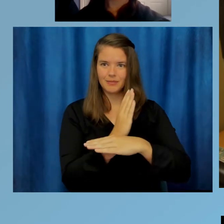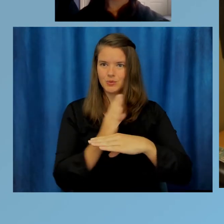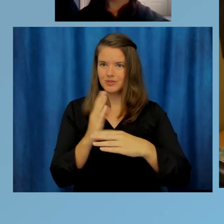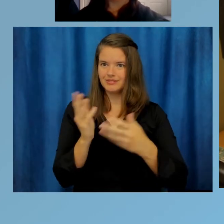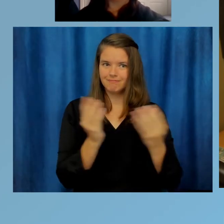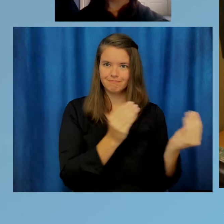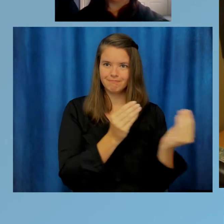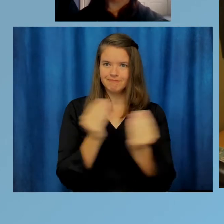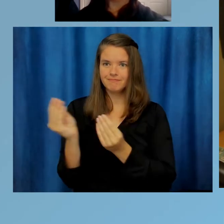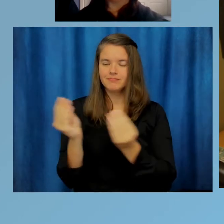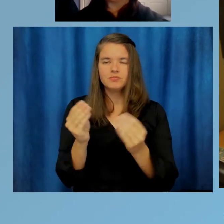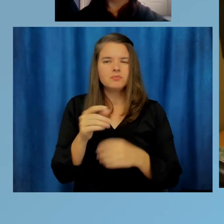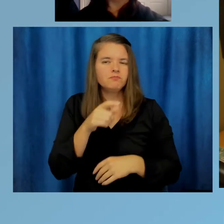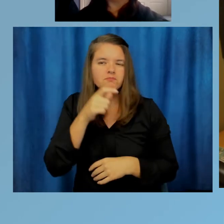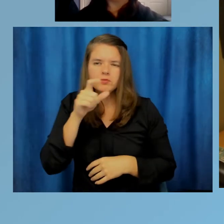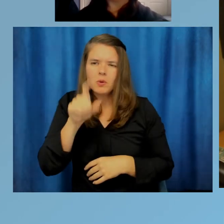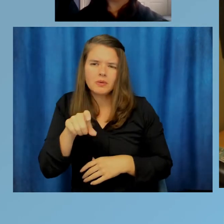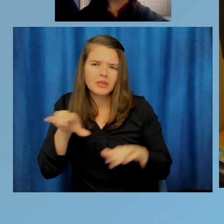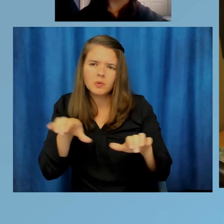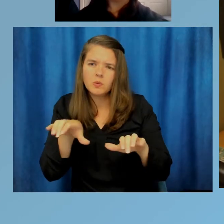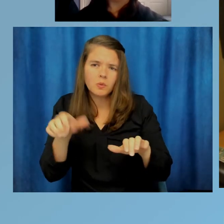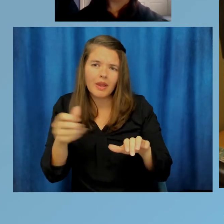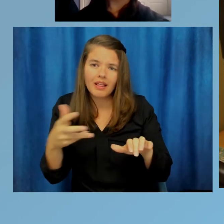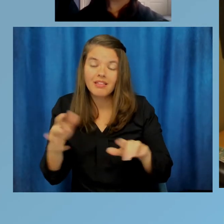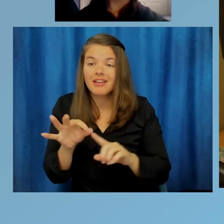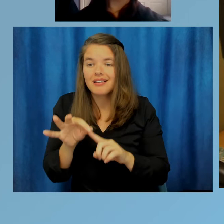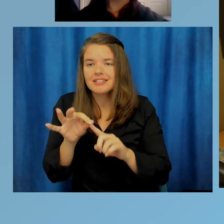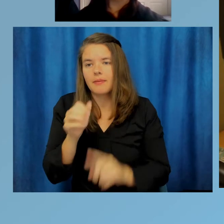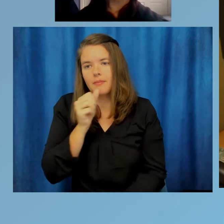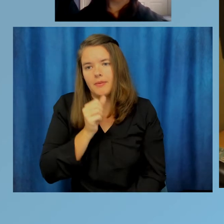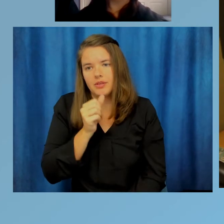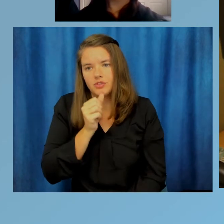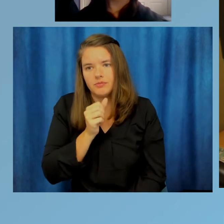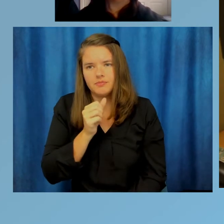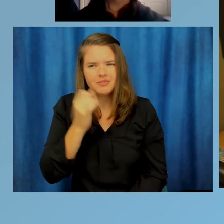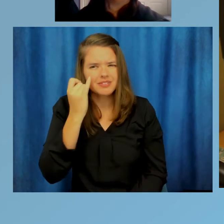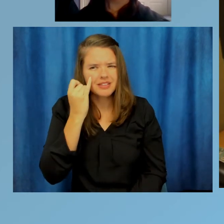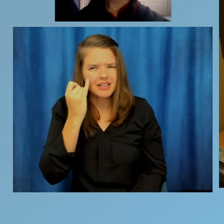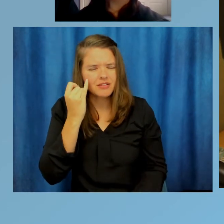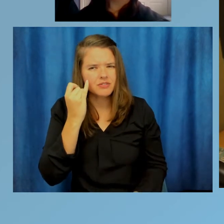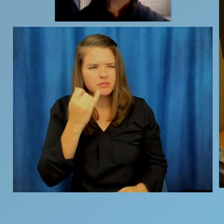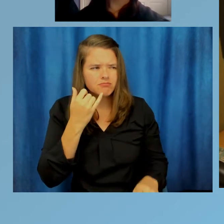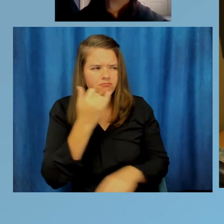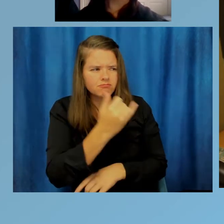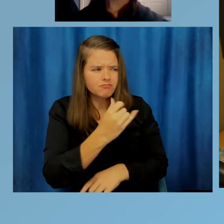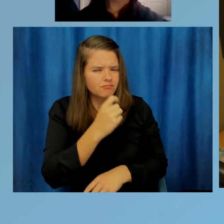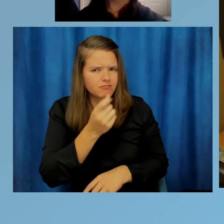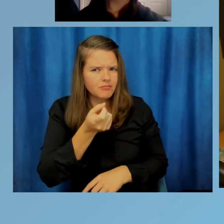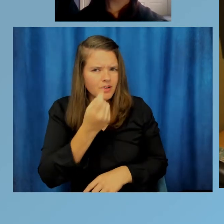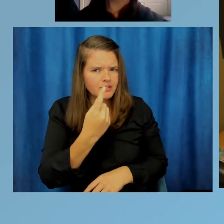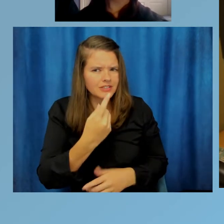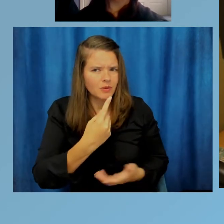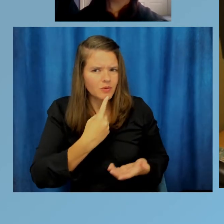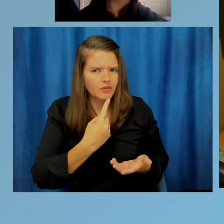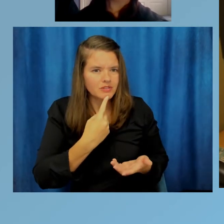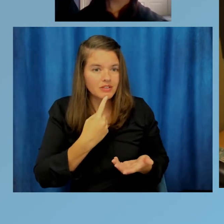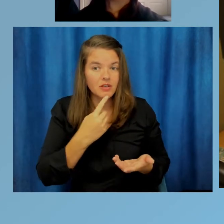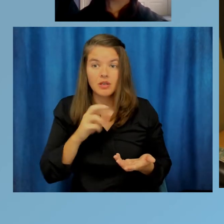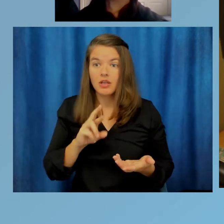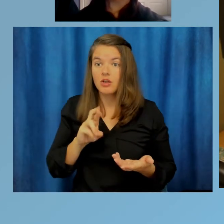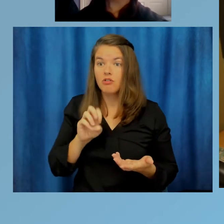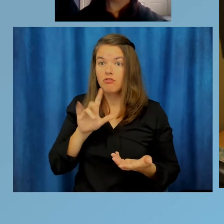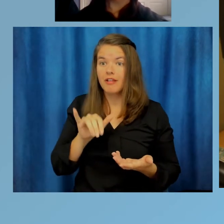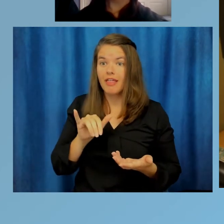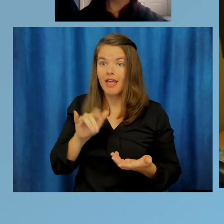between. So that you don't need to do anything other than be patient. And if you don't understand what's being said when you call the